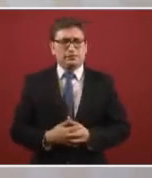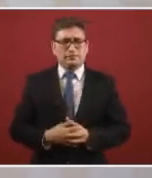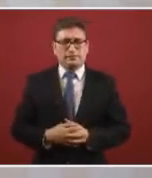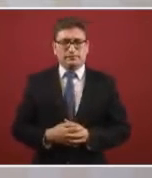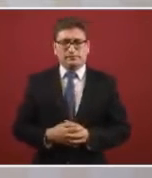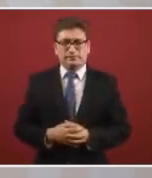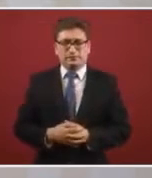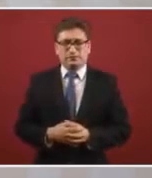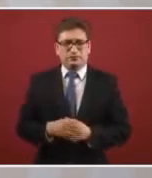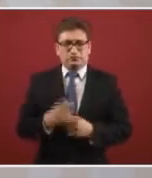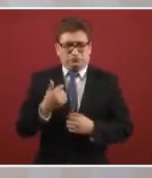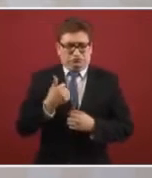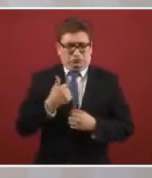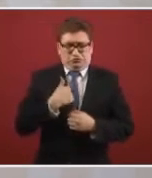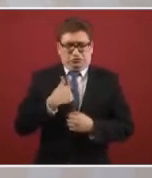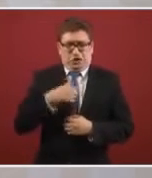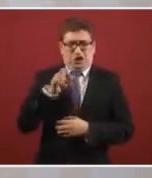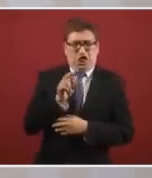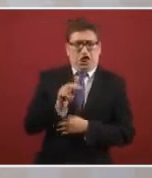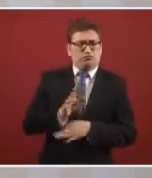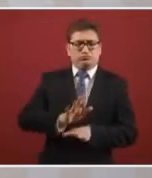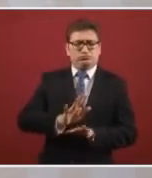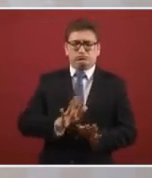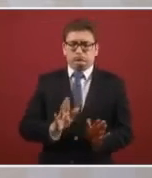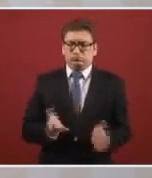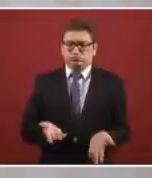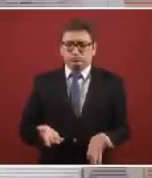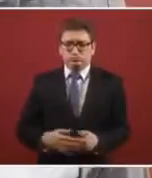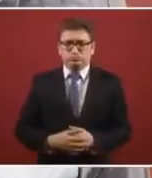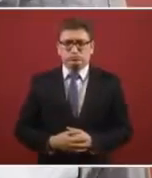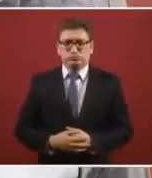So I don't oppose myself to that.